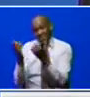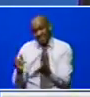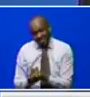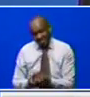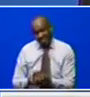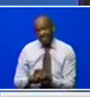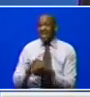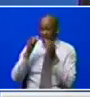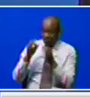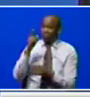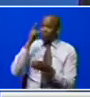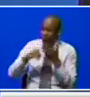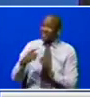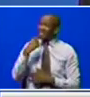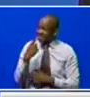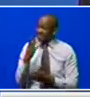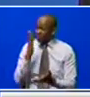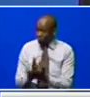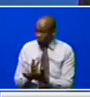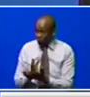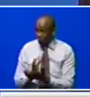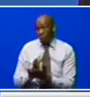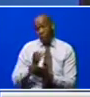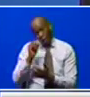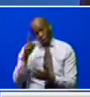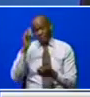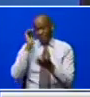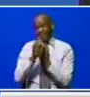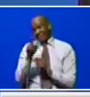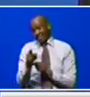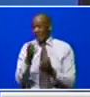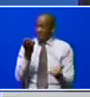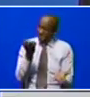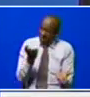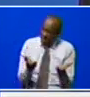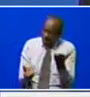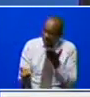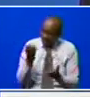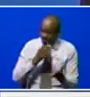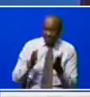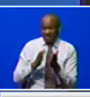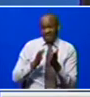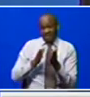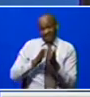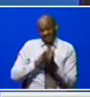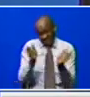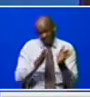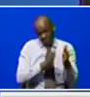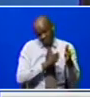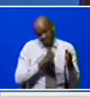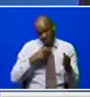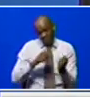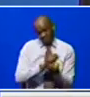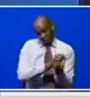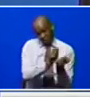if... what they say is true and, you know, if it's anything to go by, that there might be, you know, a general shift in that. And I